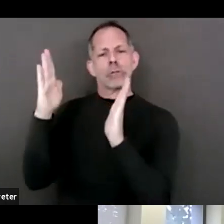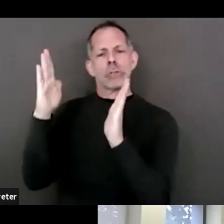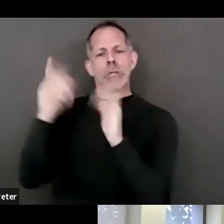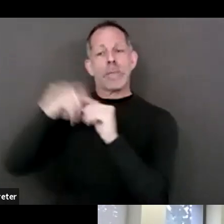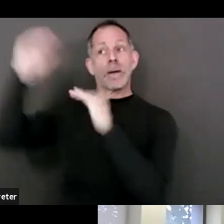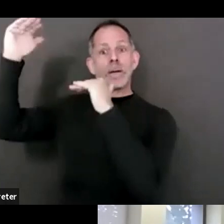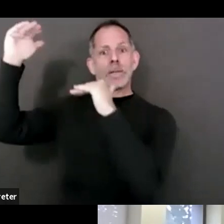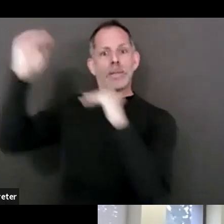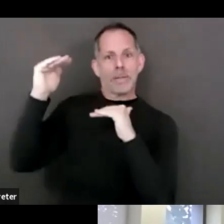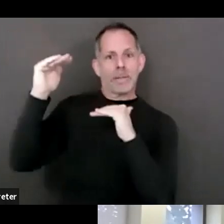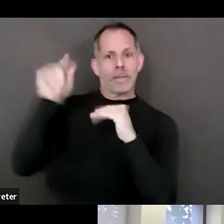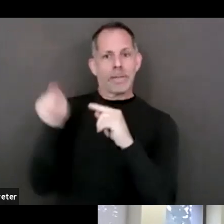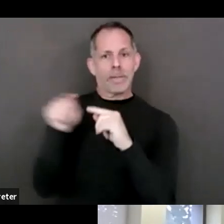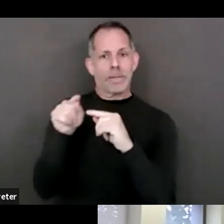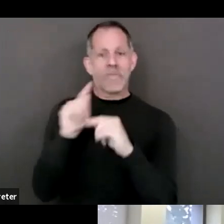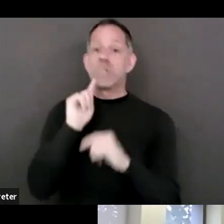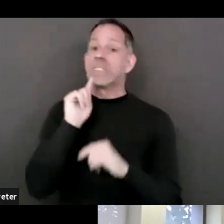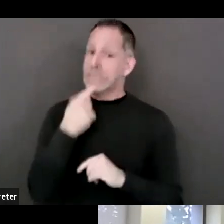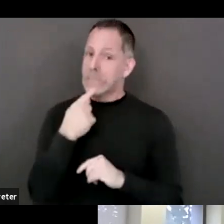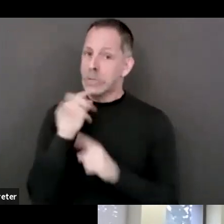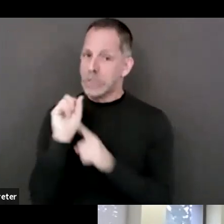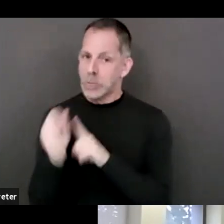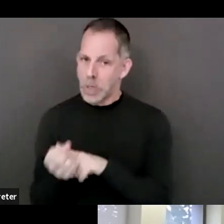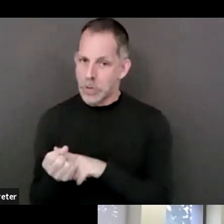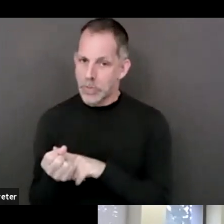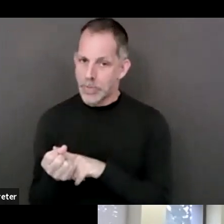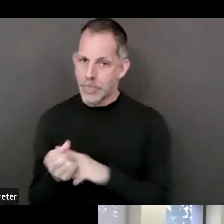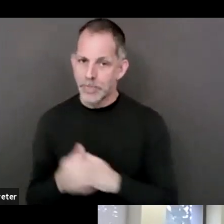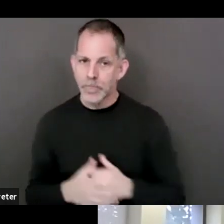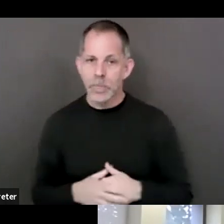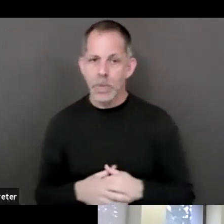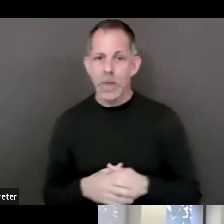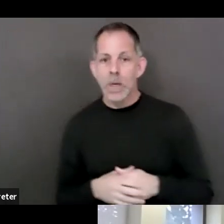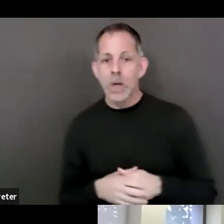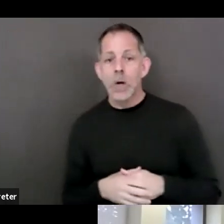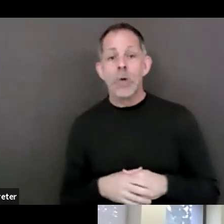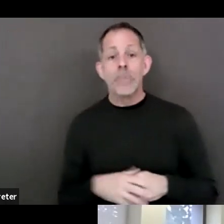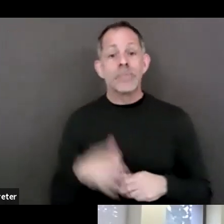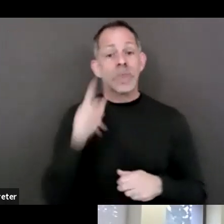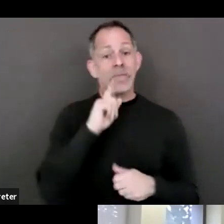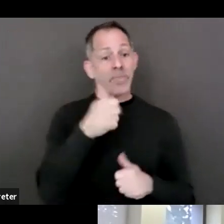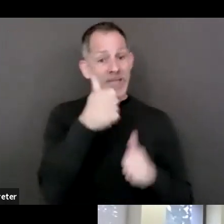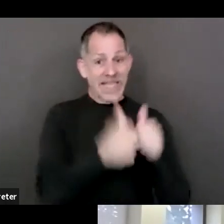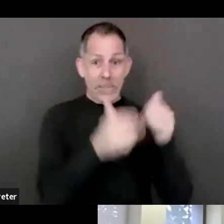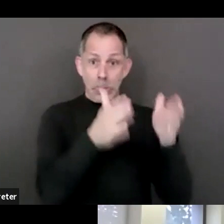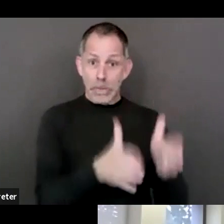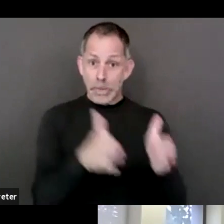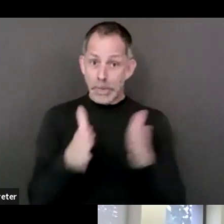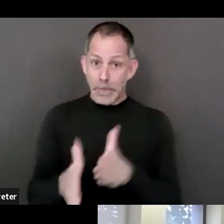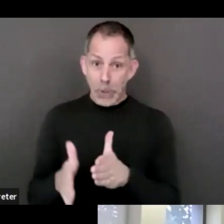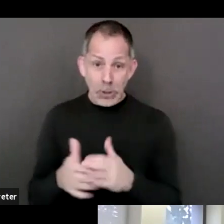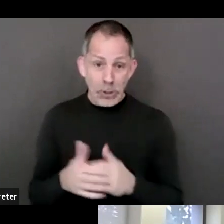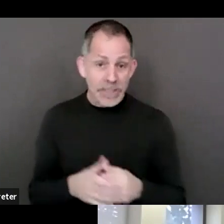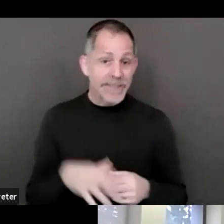the per person need for mechanical ventilation is much lower than it was in previous